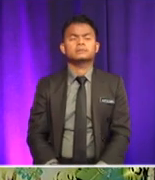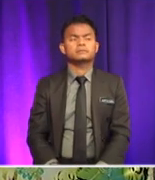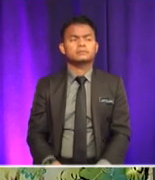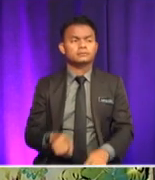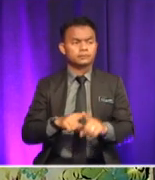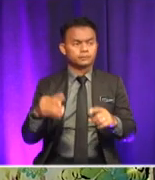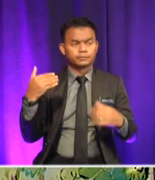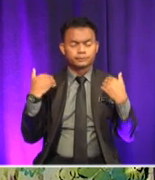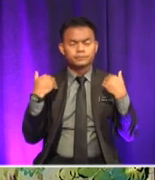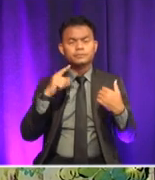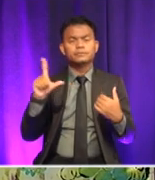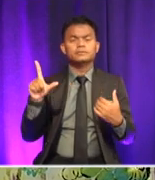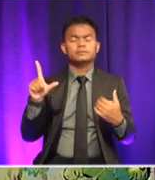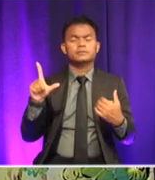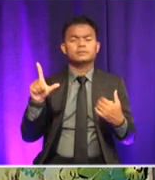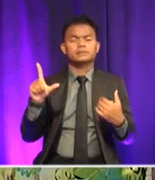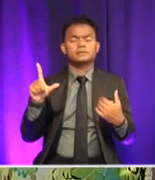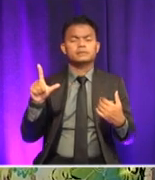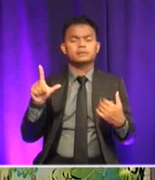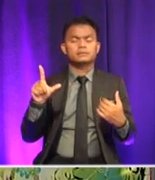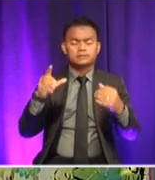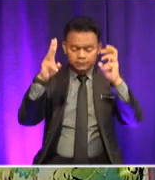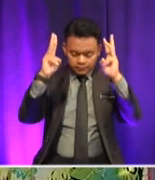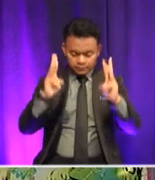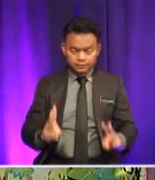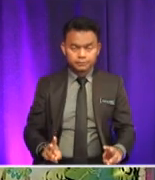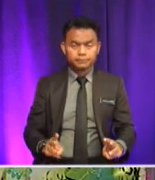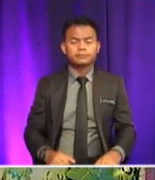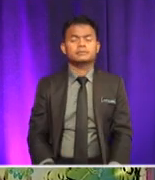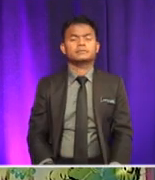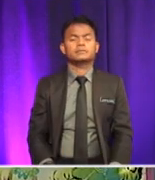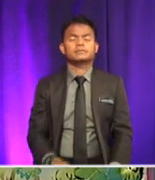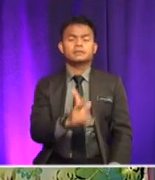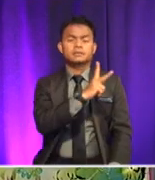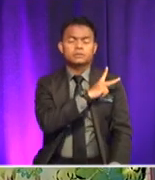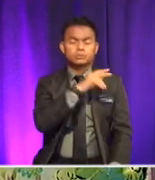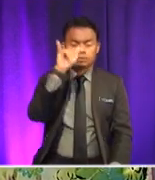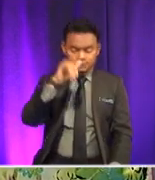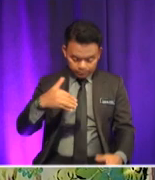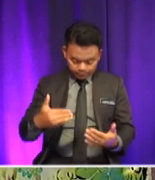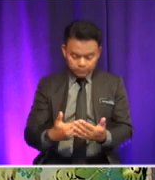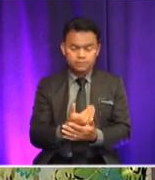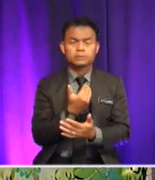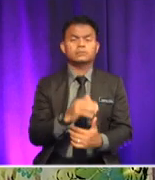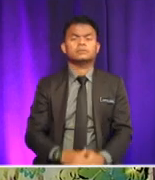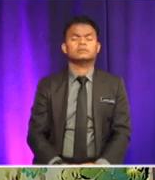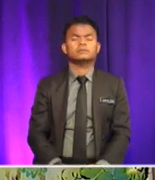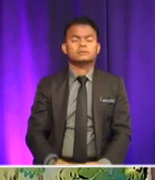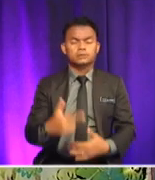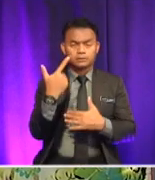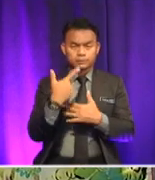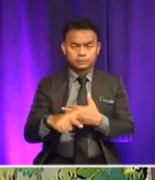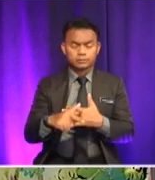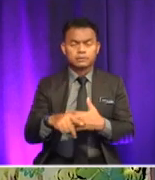another character at the end, the new chief rooster. Now this new chief rooster became the chief rooster after the old chief rooster